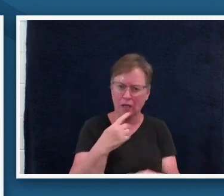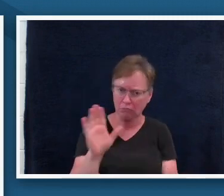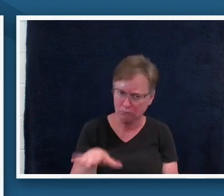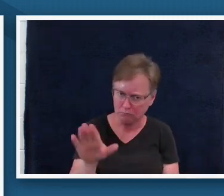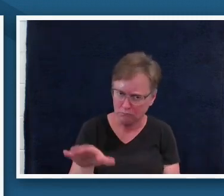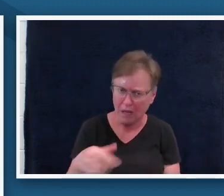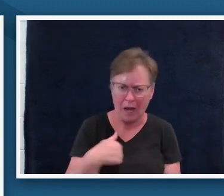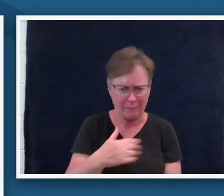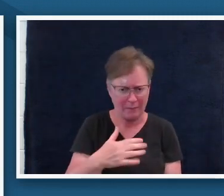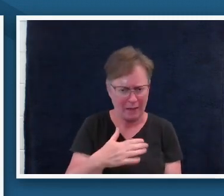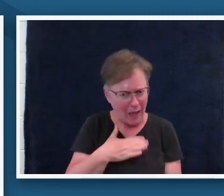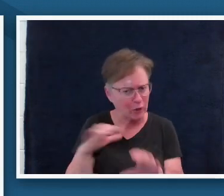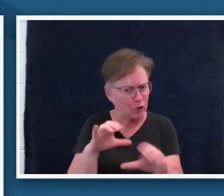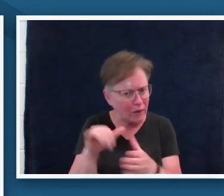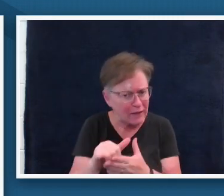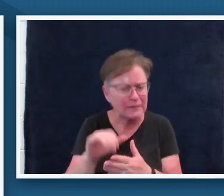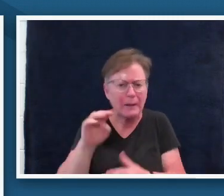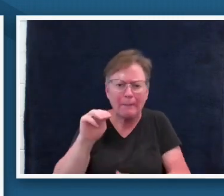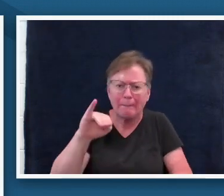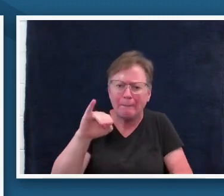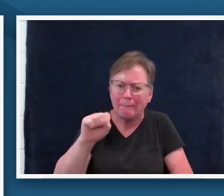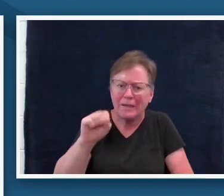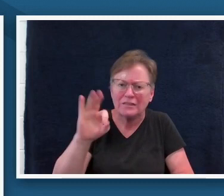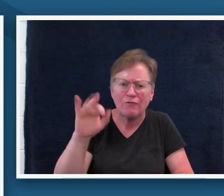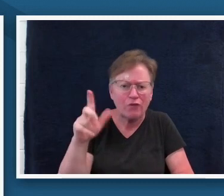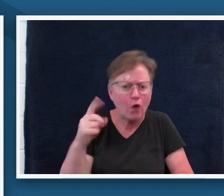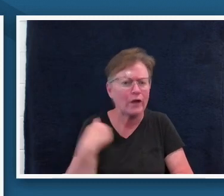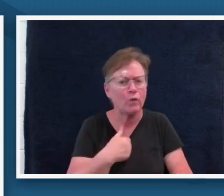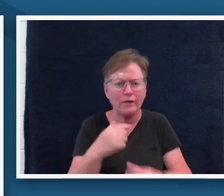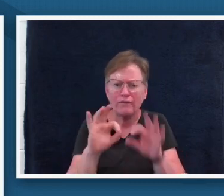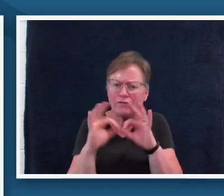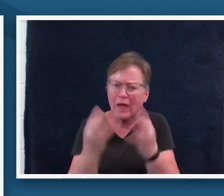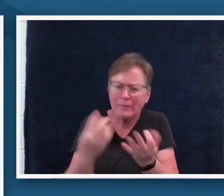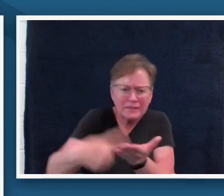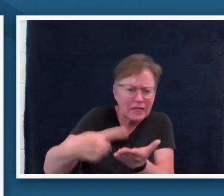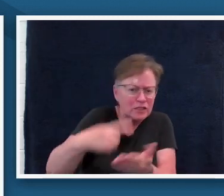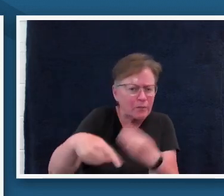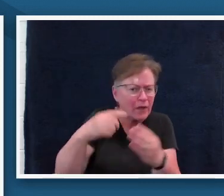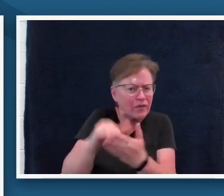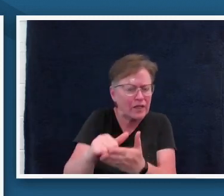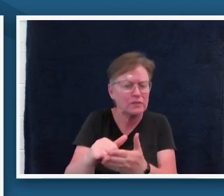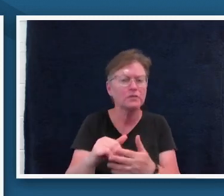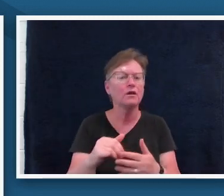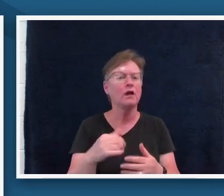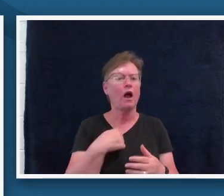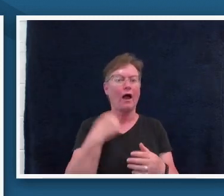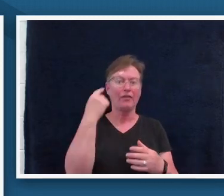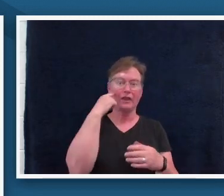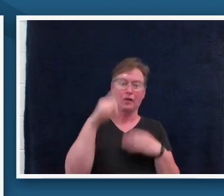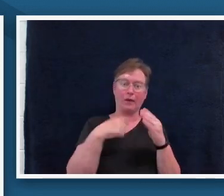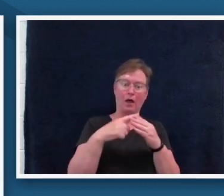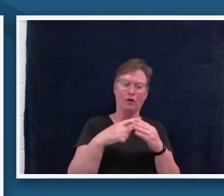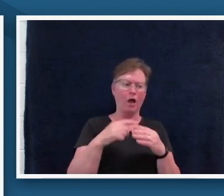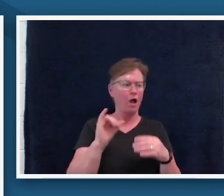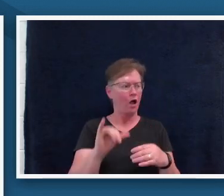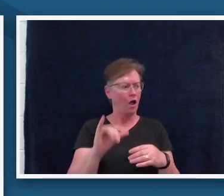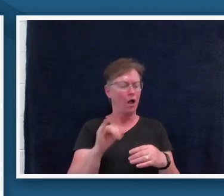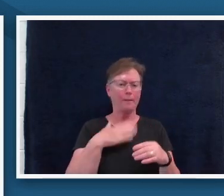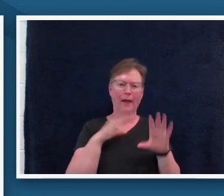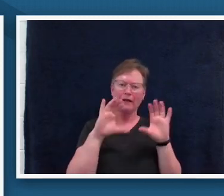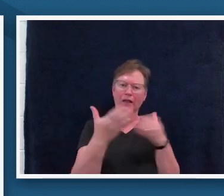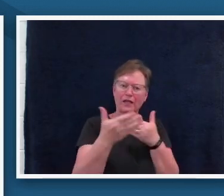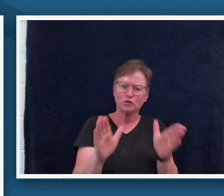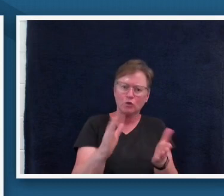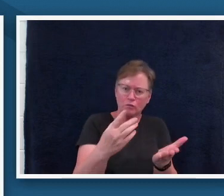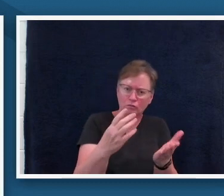had a whole family discussion about this, because I think about how not only did that conversation in my classroom allow children to have